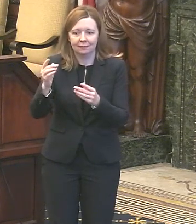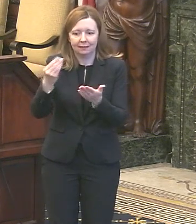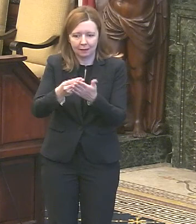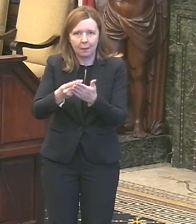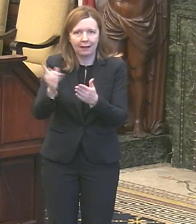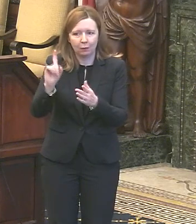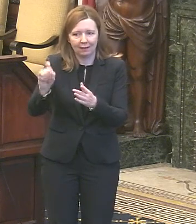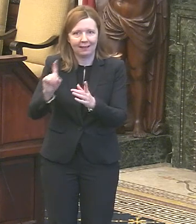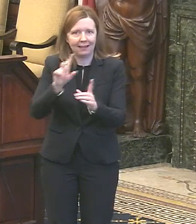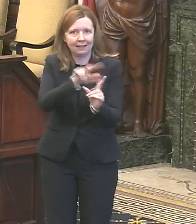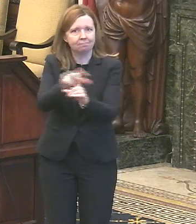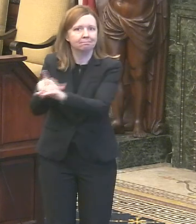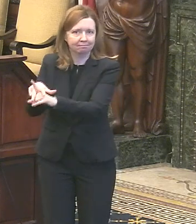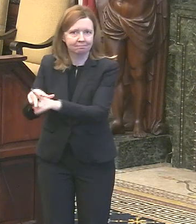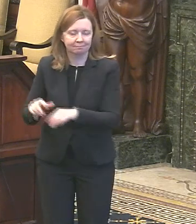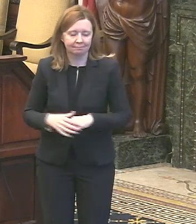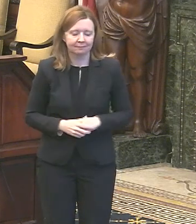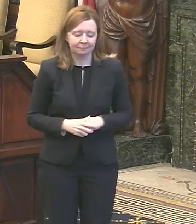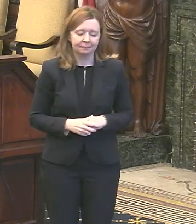they see as a priority.